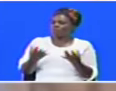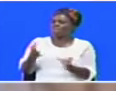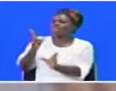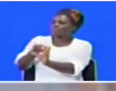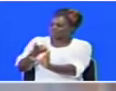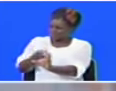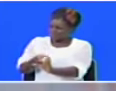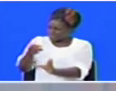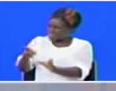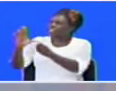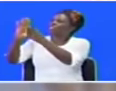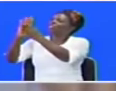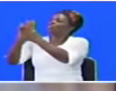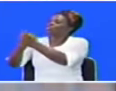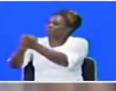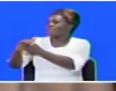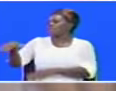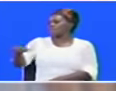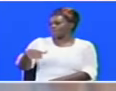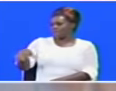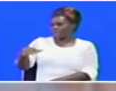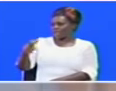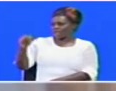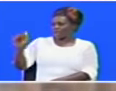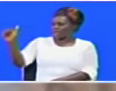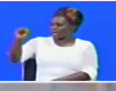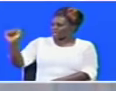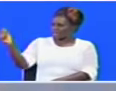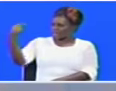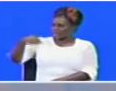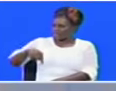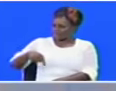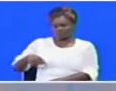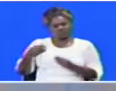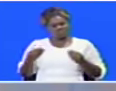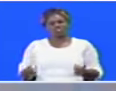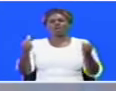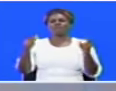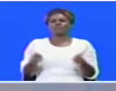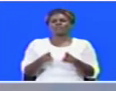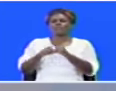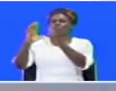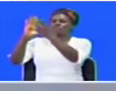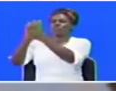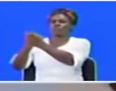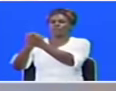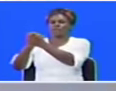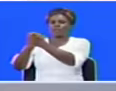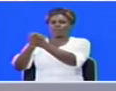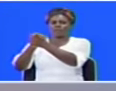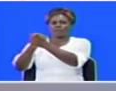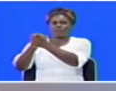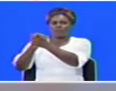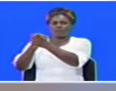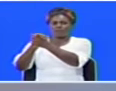participate. This is a Jubilee zone. And so when NASA comes on board, we will just deal with them as Jubilee. Mm-hmm. Yes. Yes.